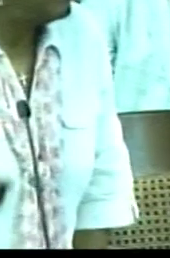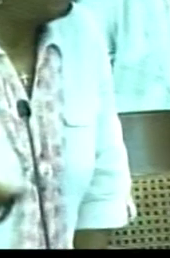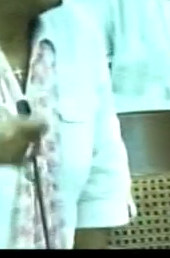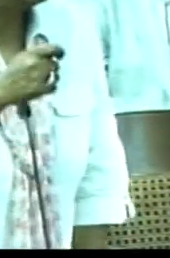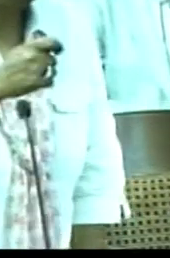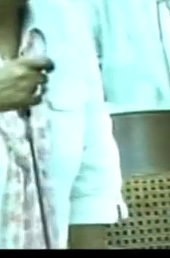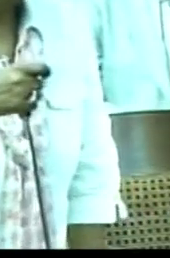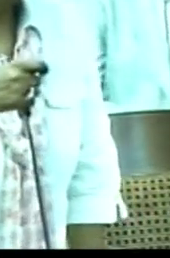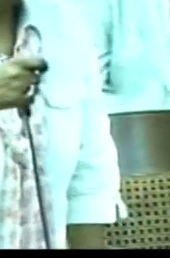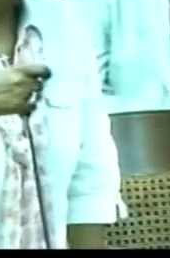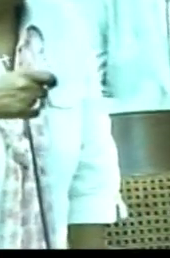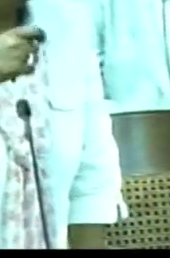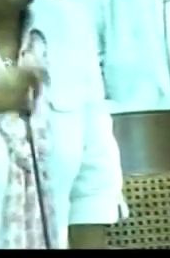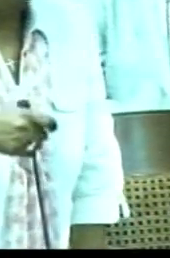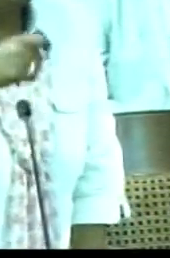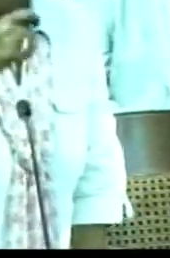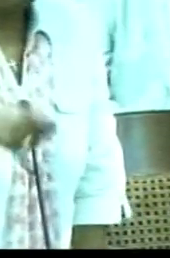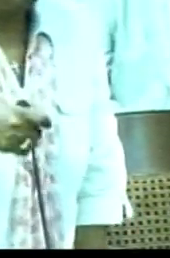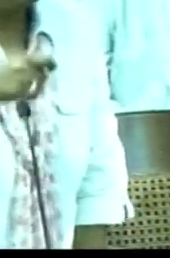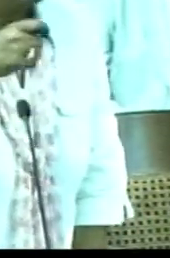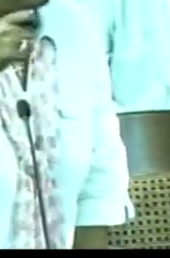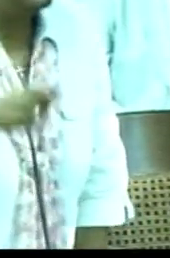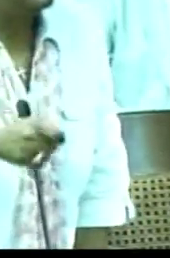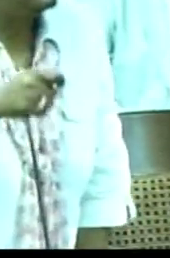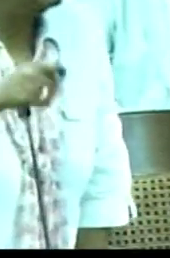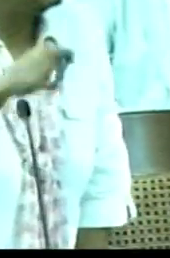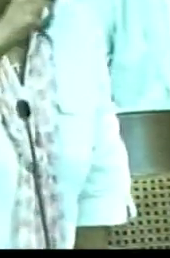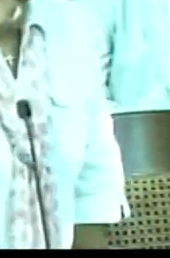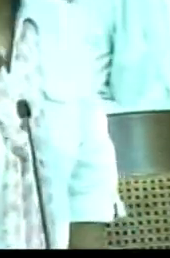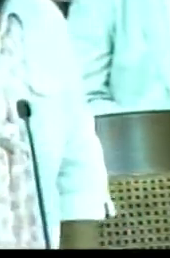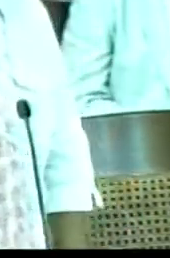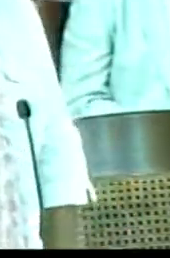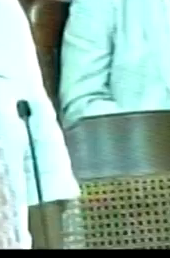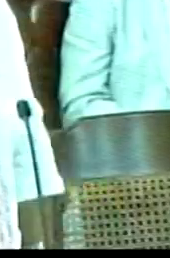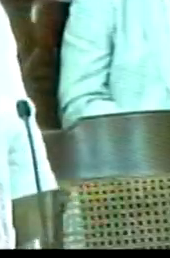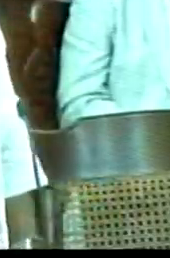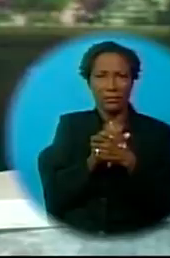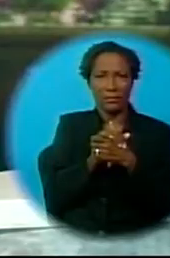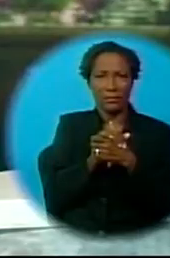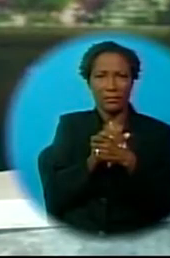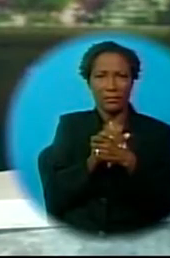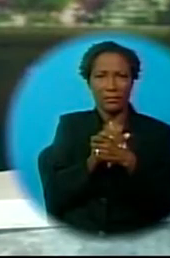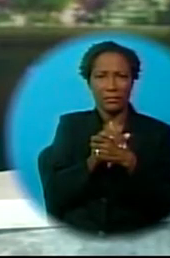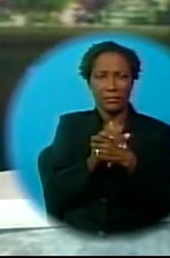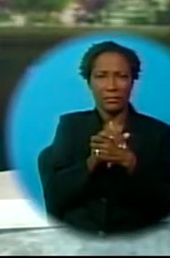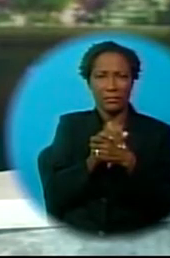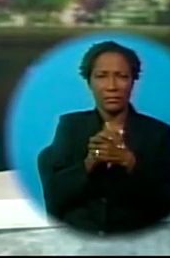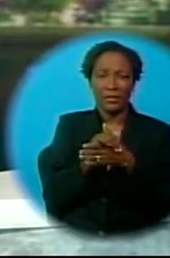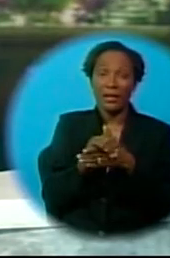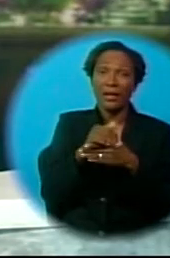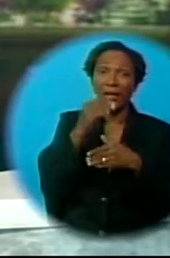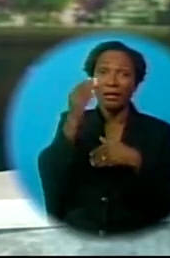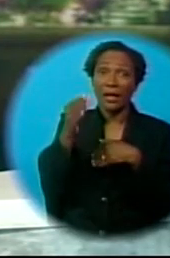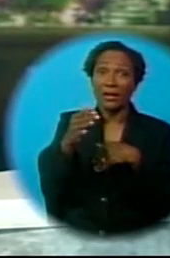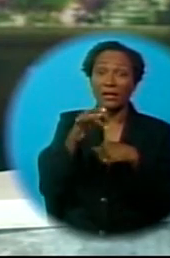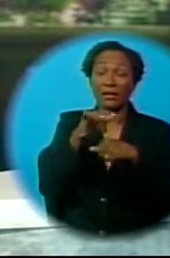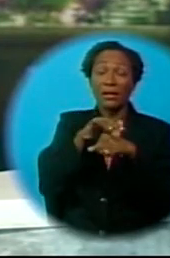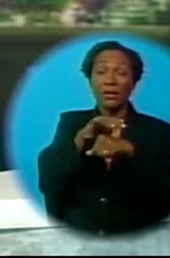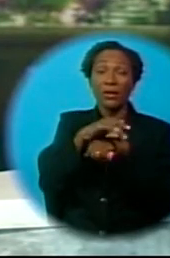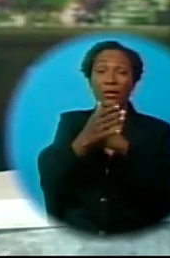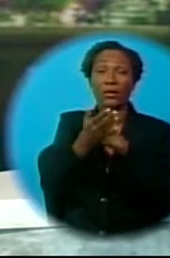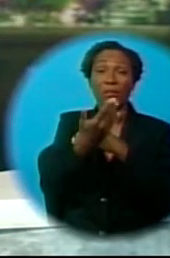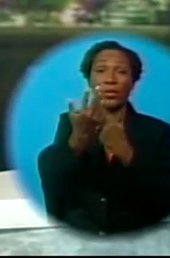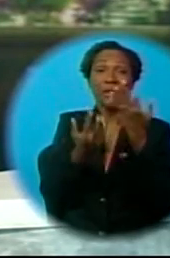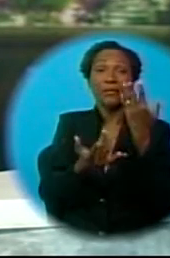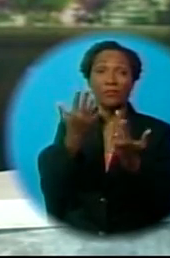foreign currency to be able to pay for those goods and services. Coming up, an early morning fire